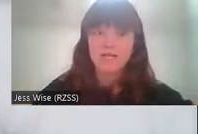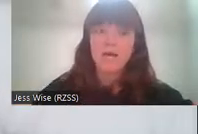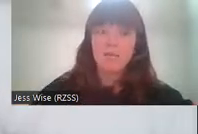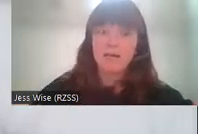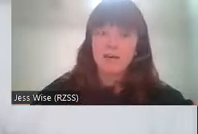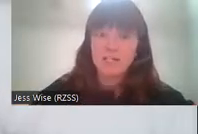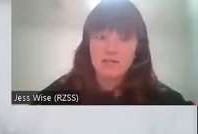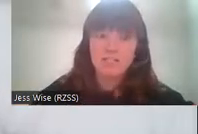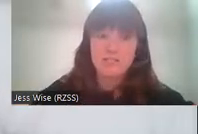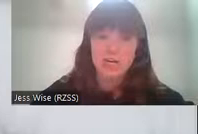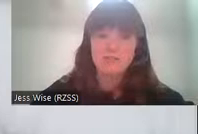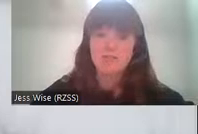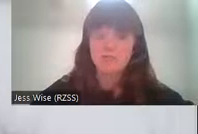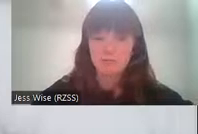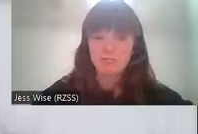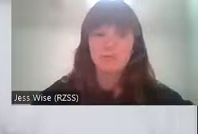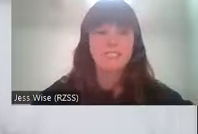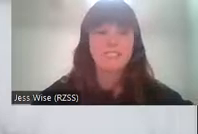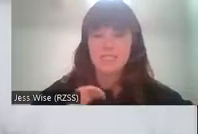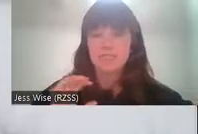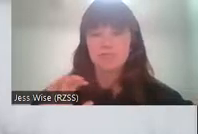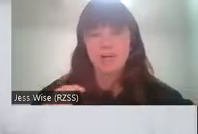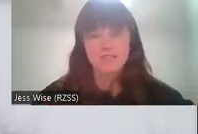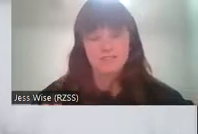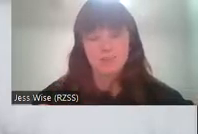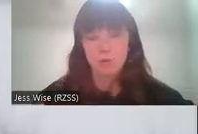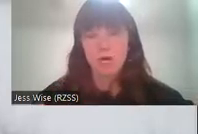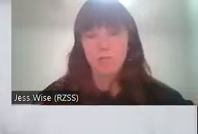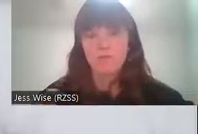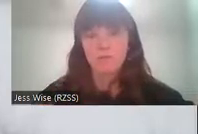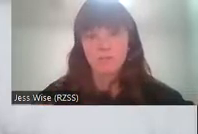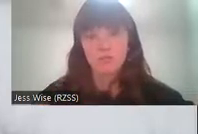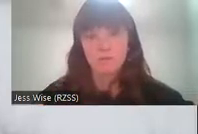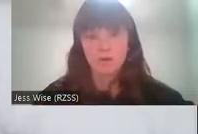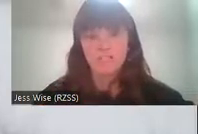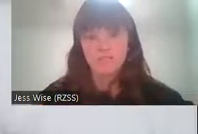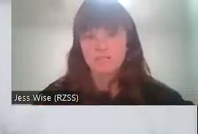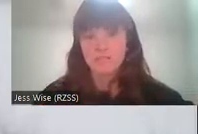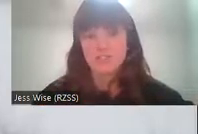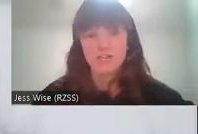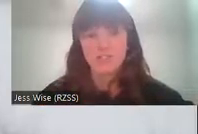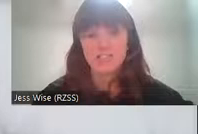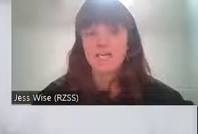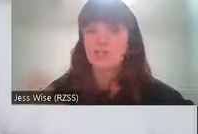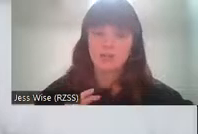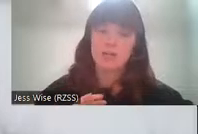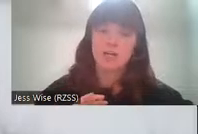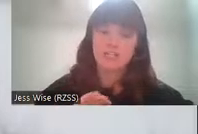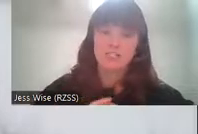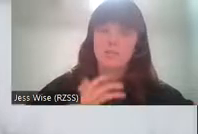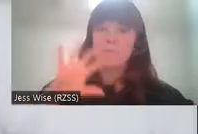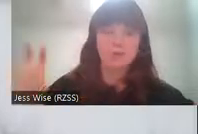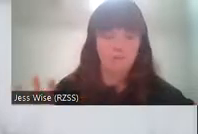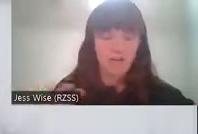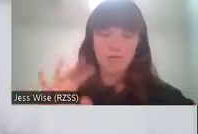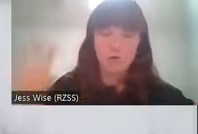us. And our experience has shown that really we need to lean right into the requirement for additional capacity for sessions like this, not trying